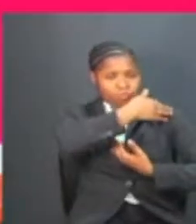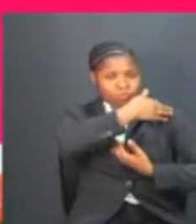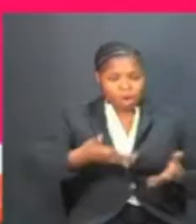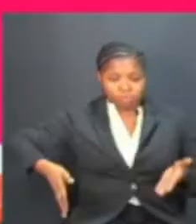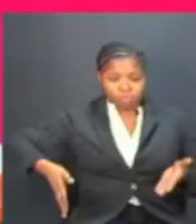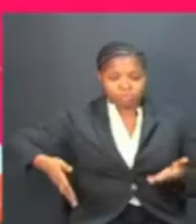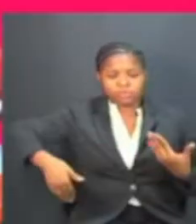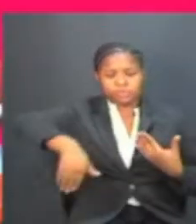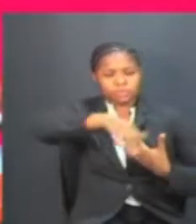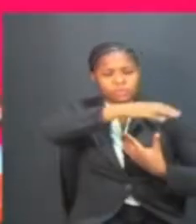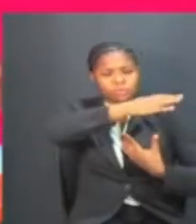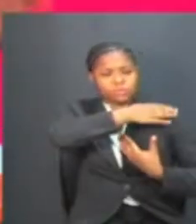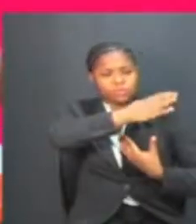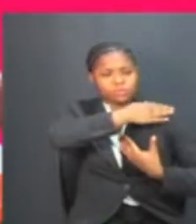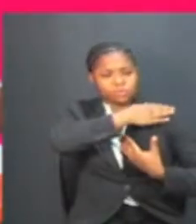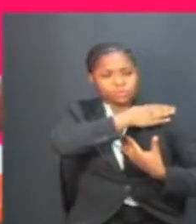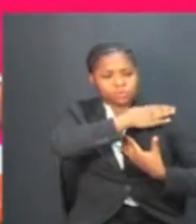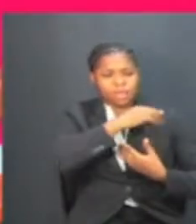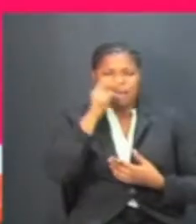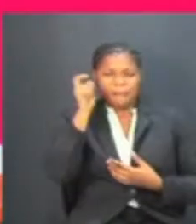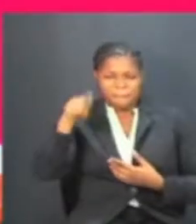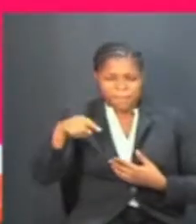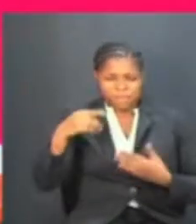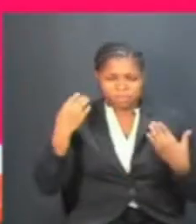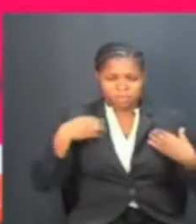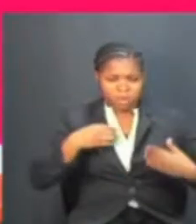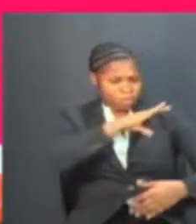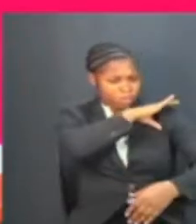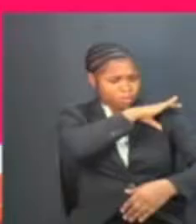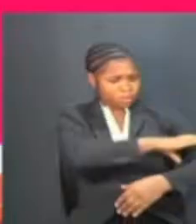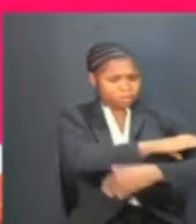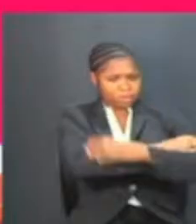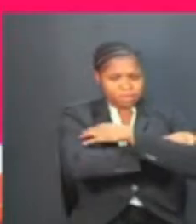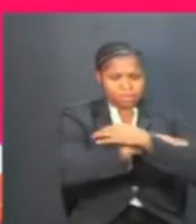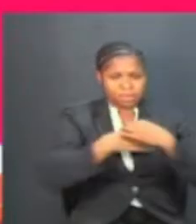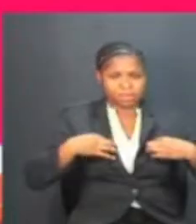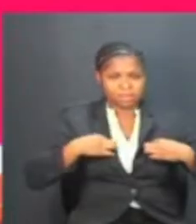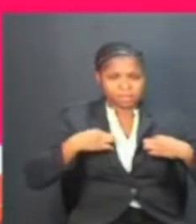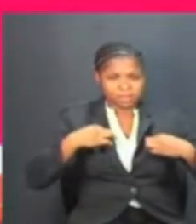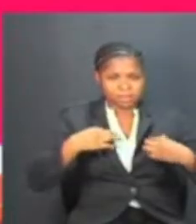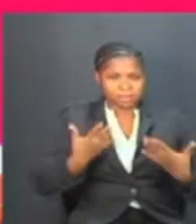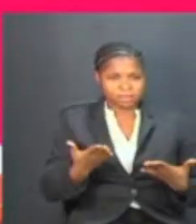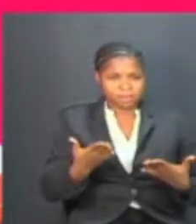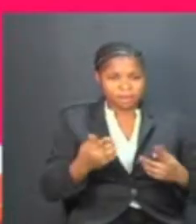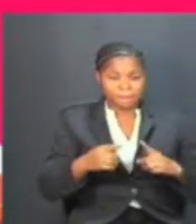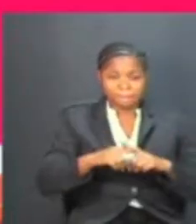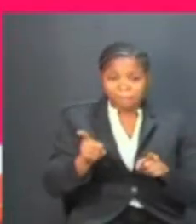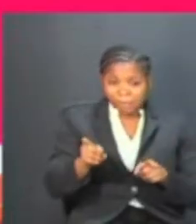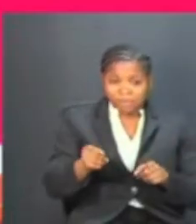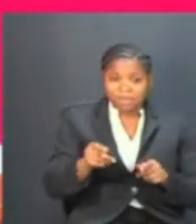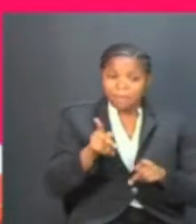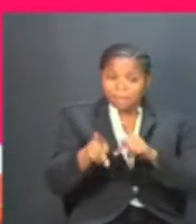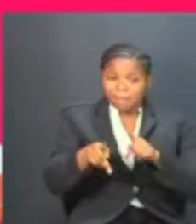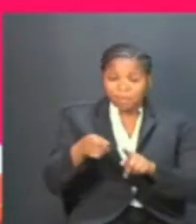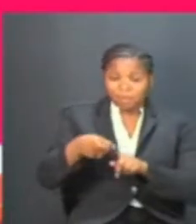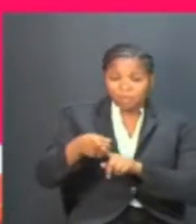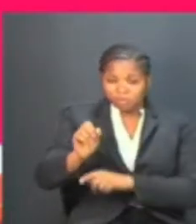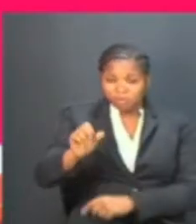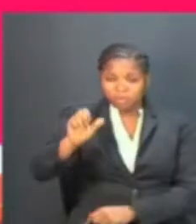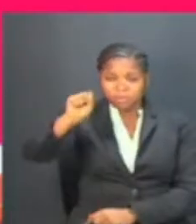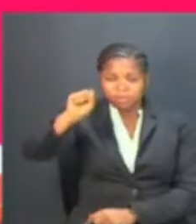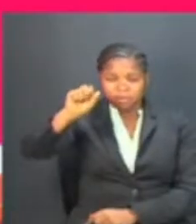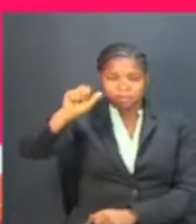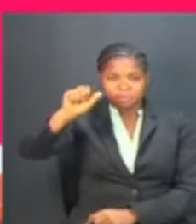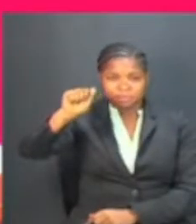But when the Ashantis are wearing cloth, they don't wear the jumper. So there is no single traditional